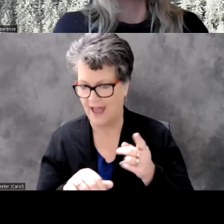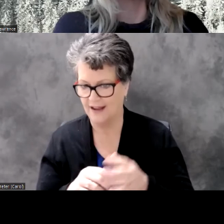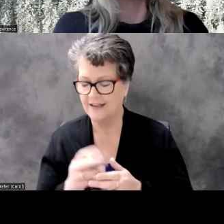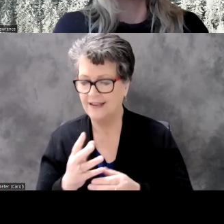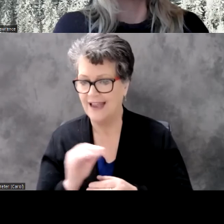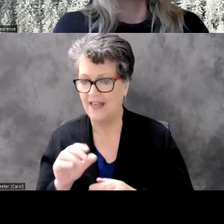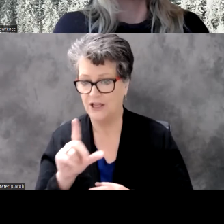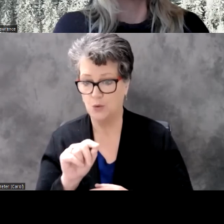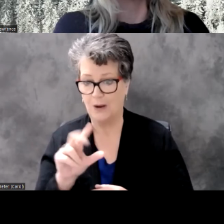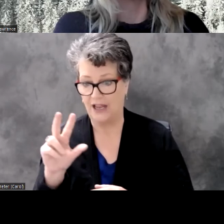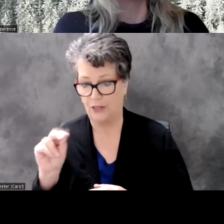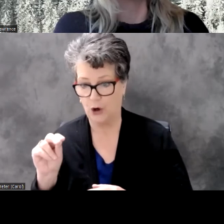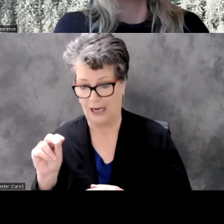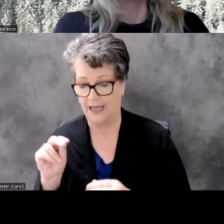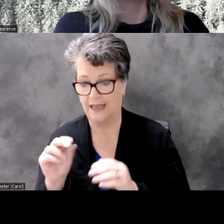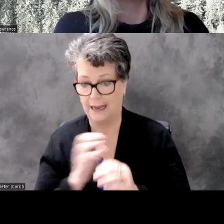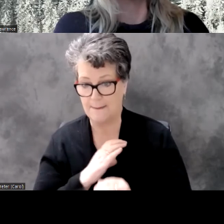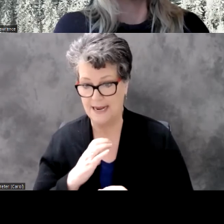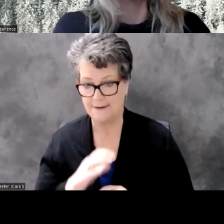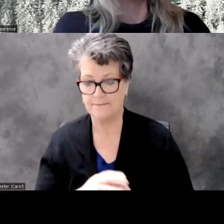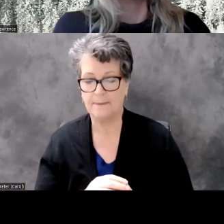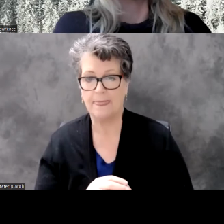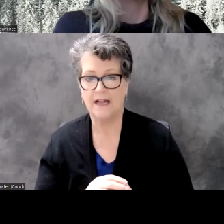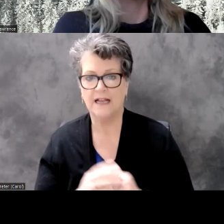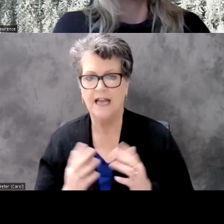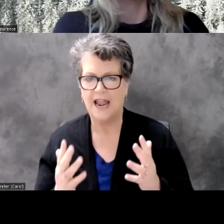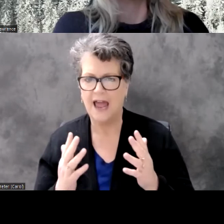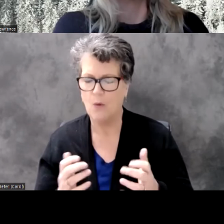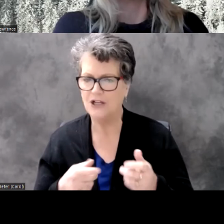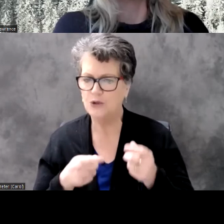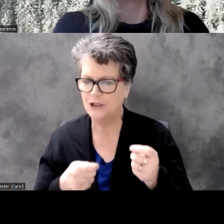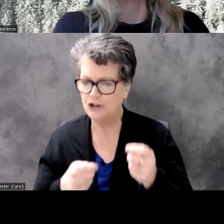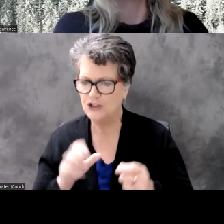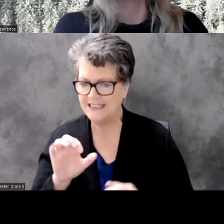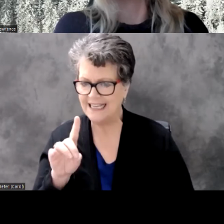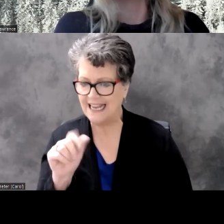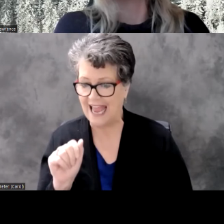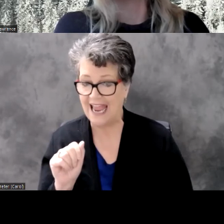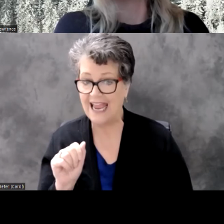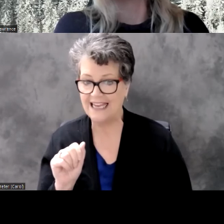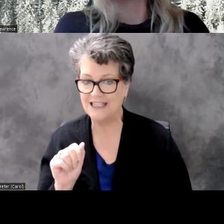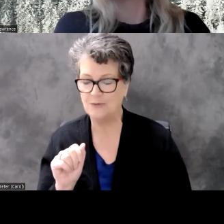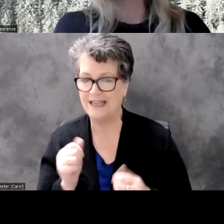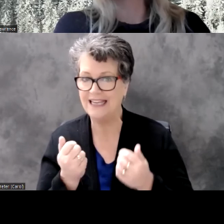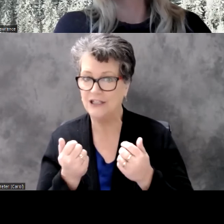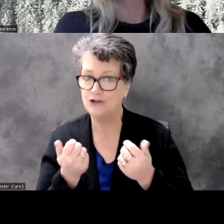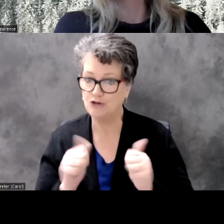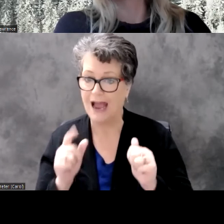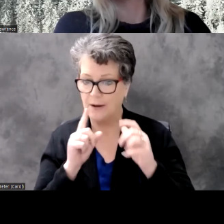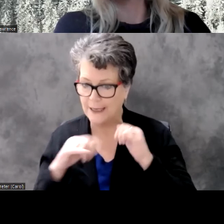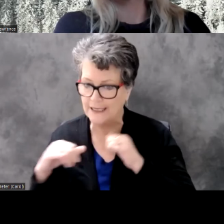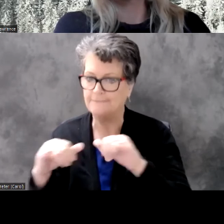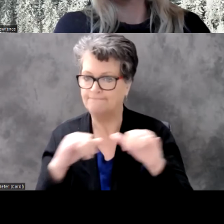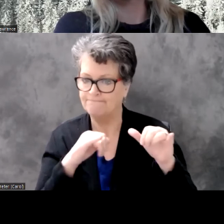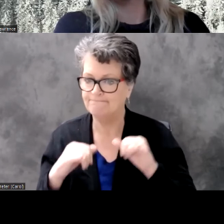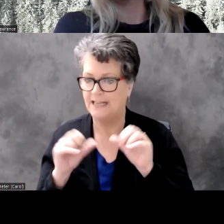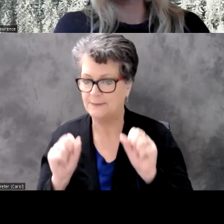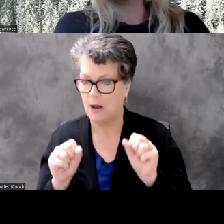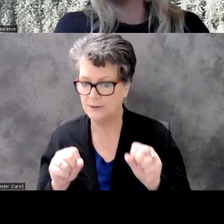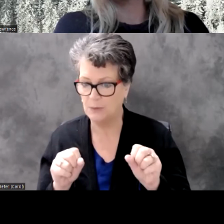2030 committee. And I want to encourage CDA to try to be as uniform as possible